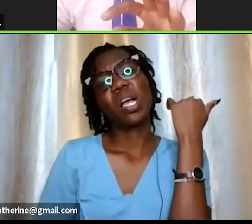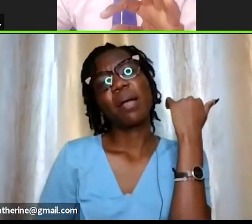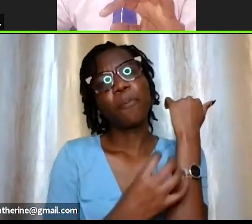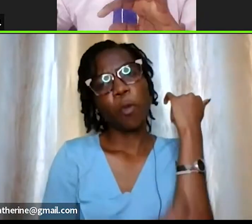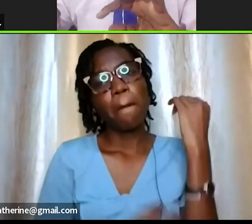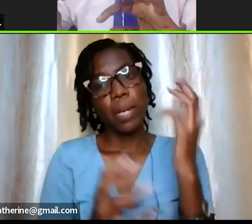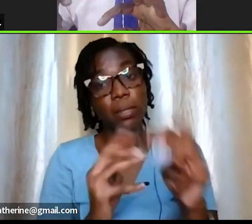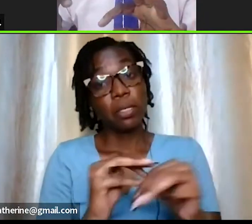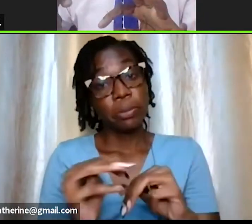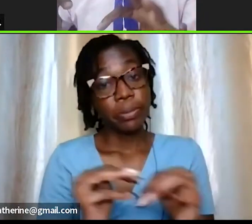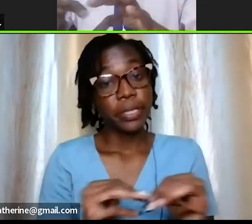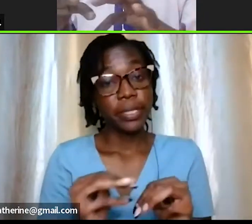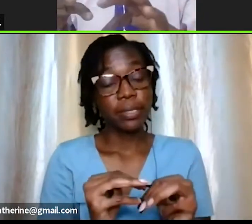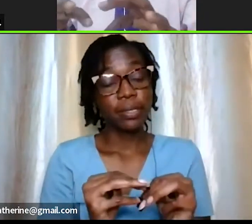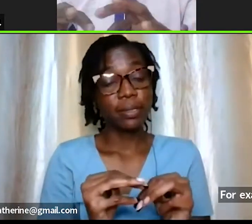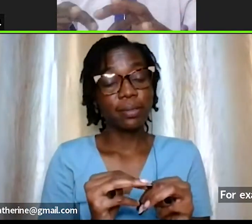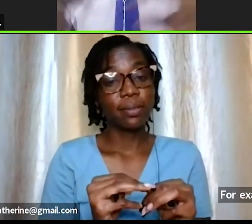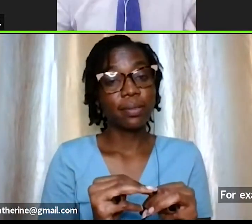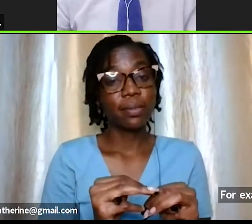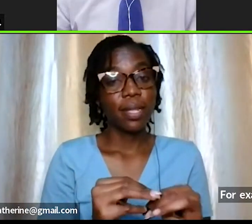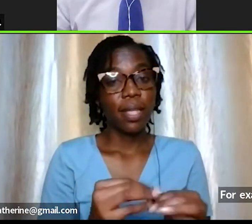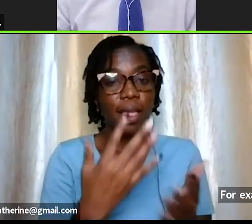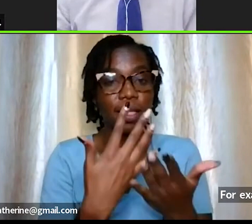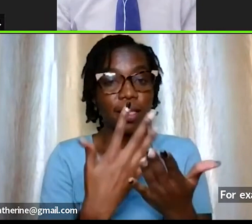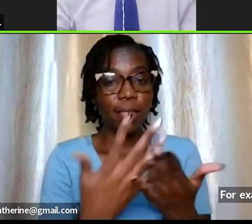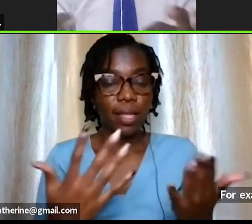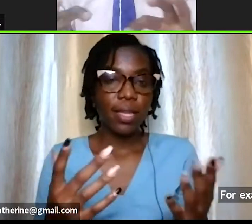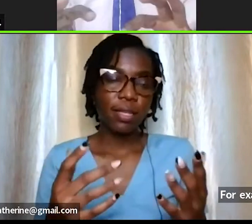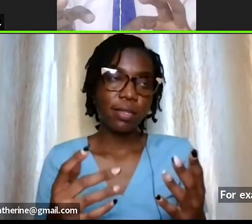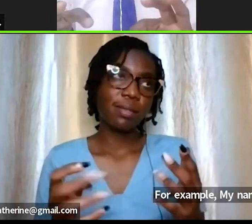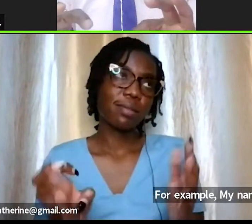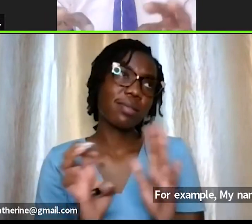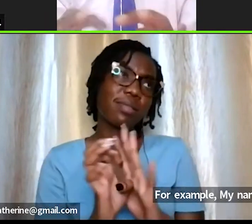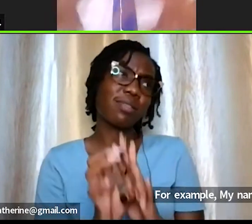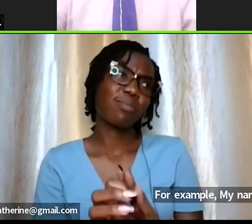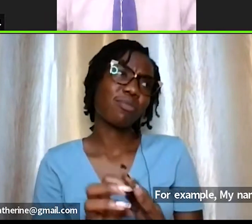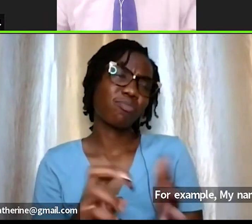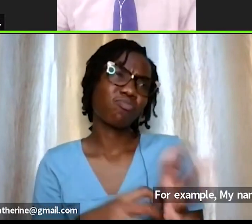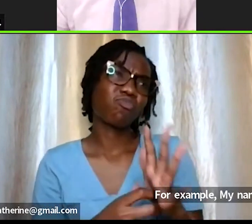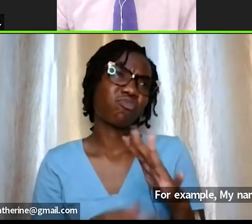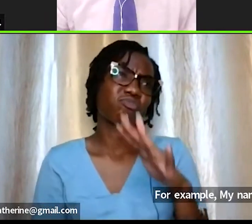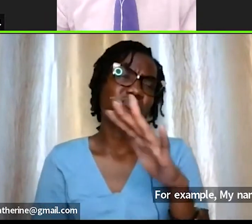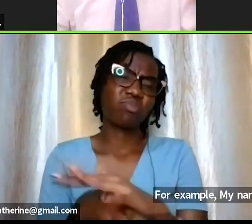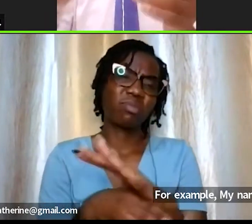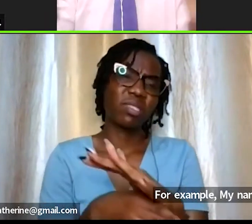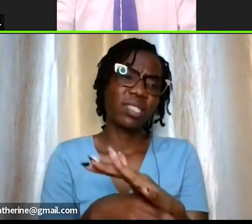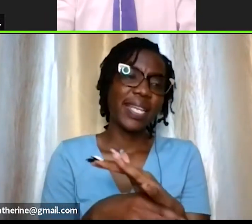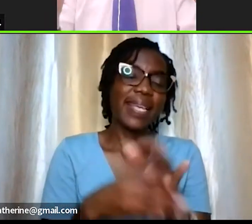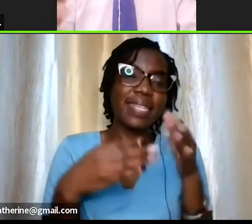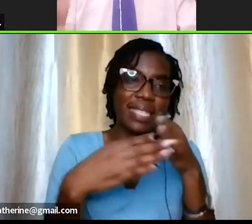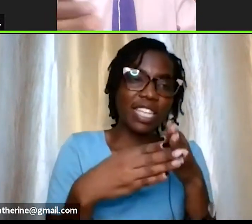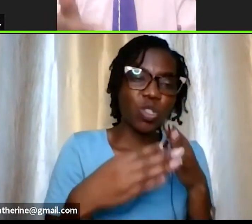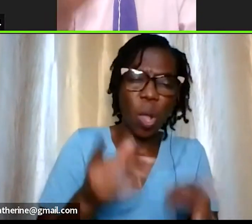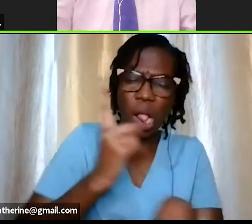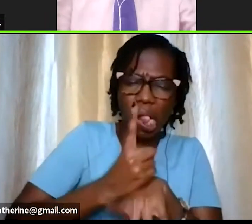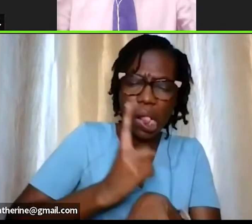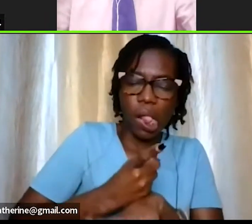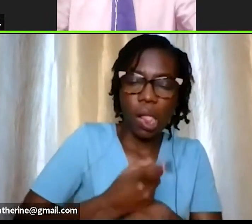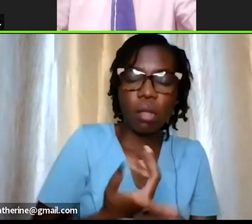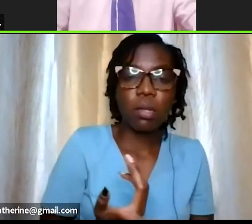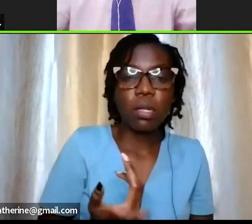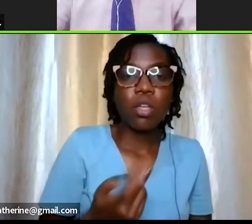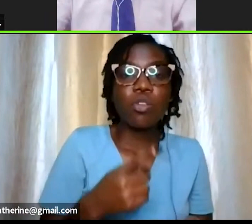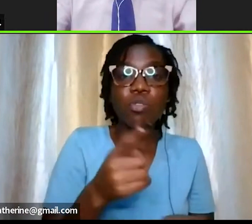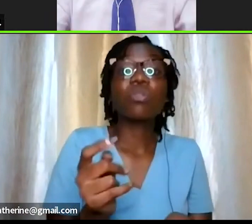management, things like constructive dismissal, things like sexual harassment, if you are able to train supervisors to